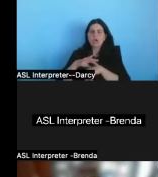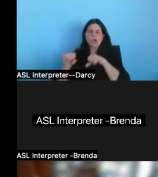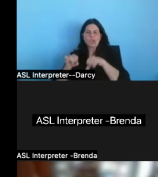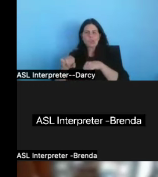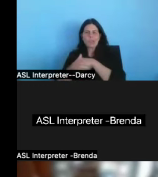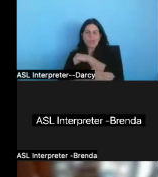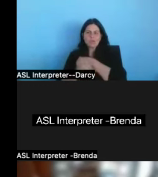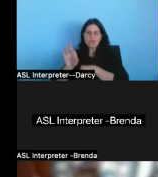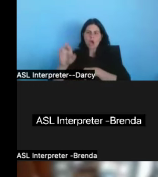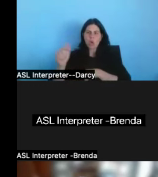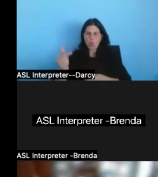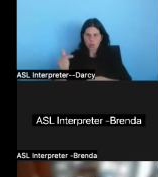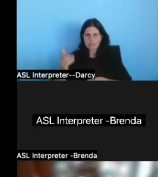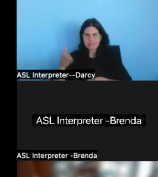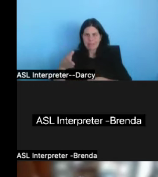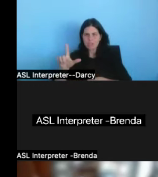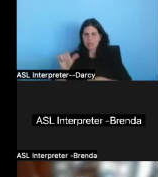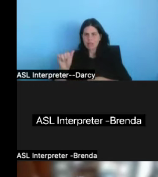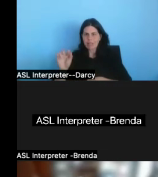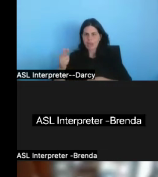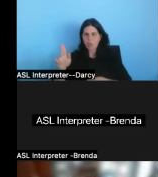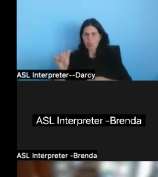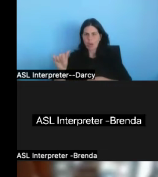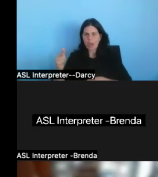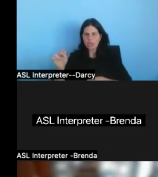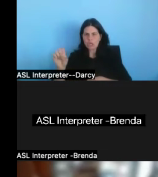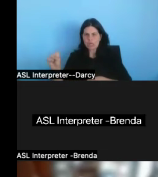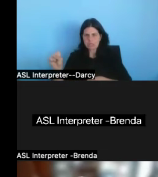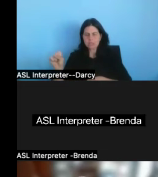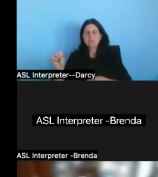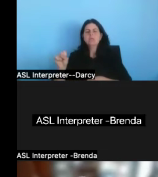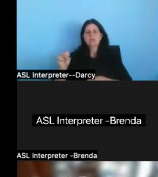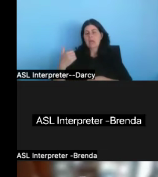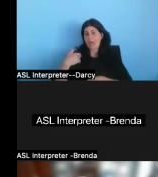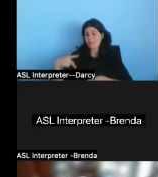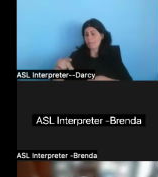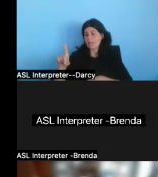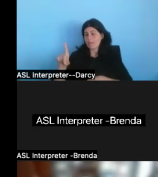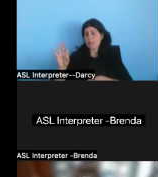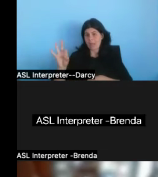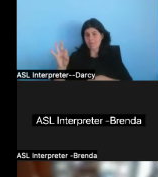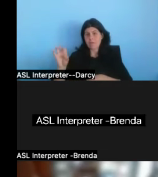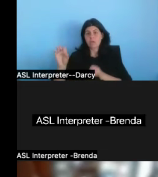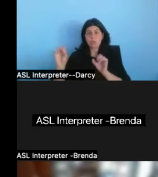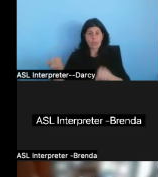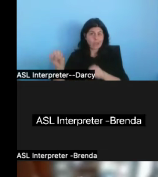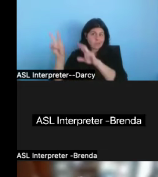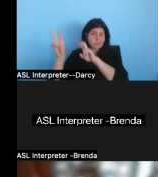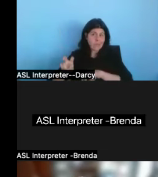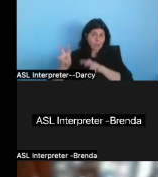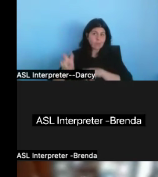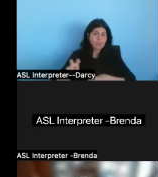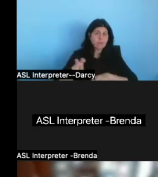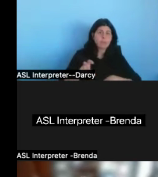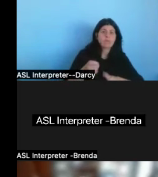earthquakecountry.org/languages. And while we have a lot of these as PDFs that you can download, we're very pleased that because of support from Cal OES